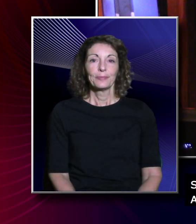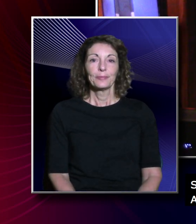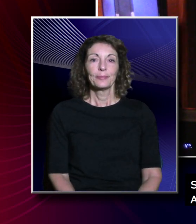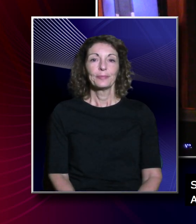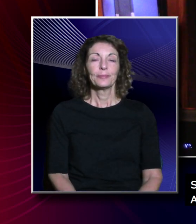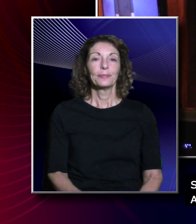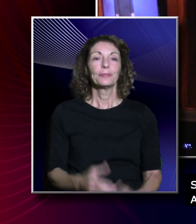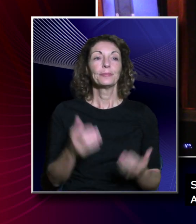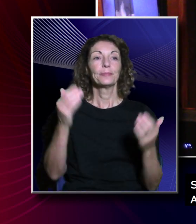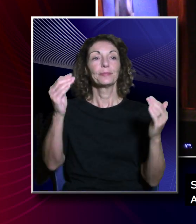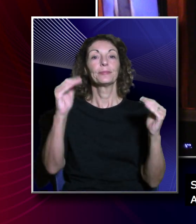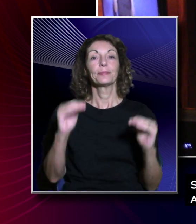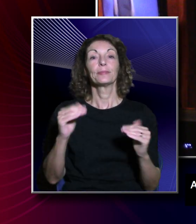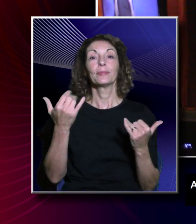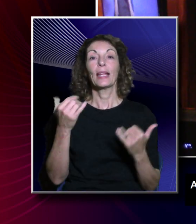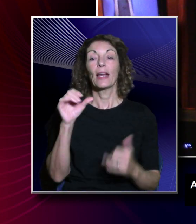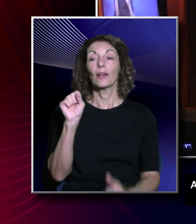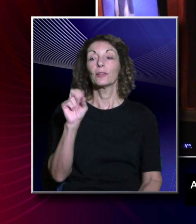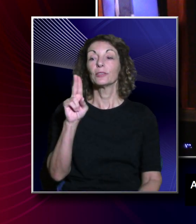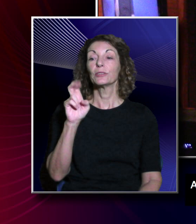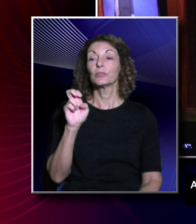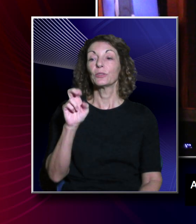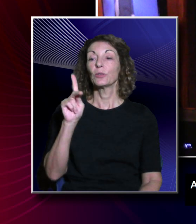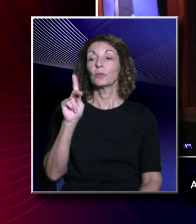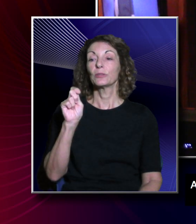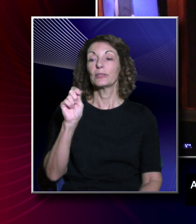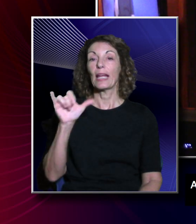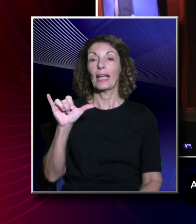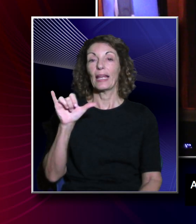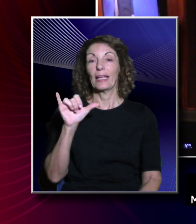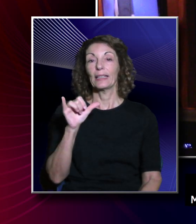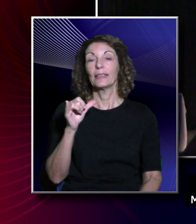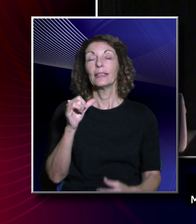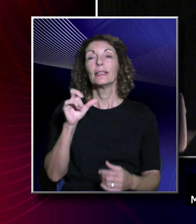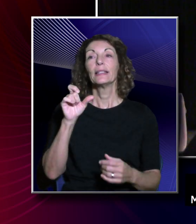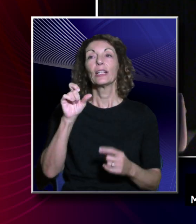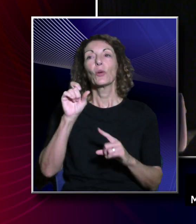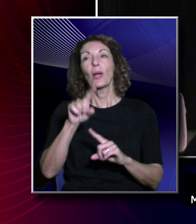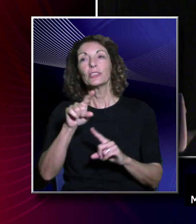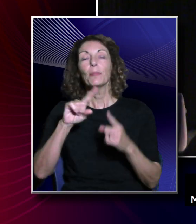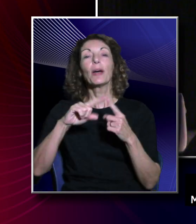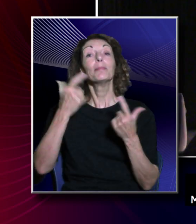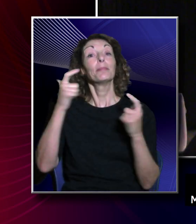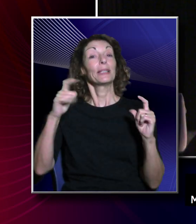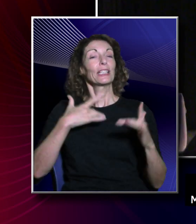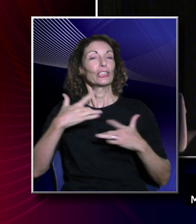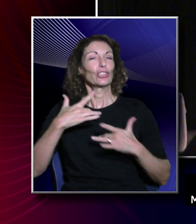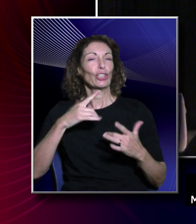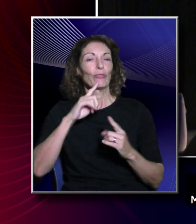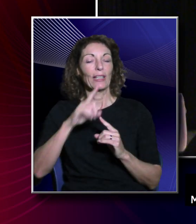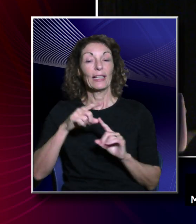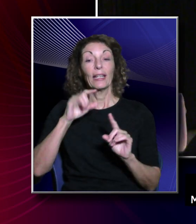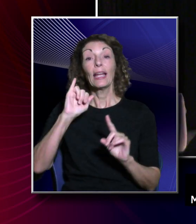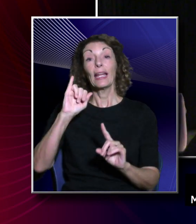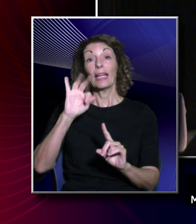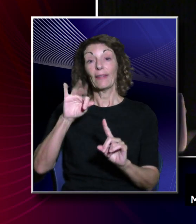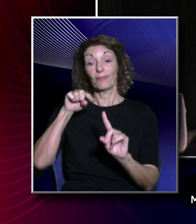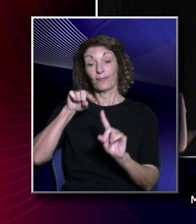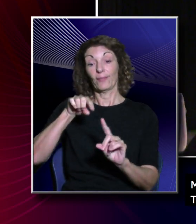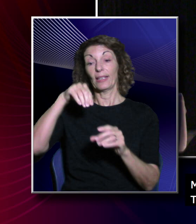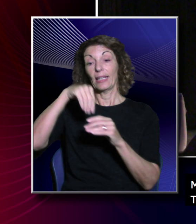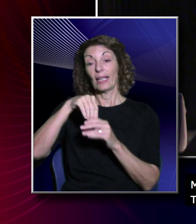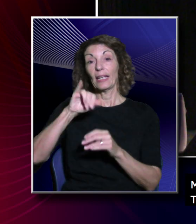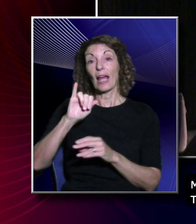I'm not sure if that I have a question, but my larger concern is if in their IEP it states that they need that